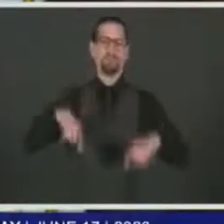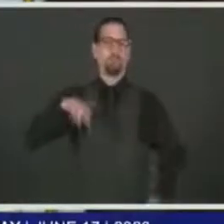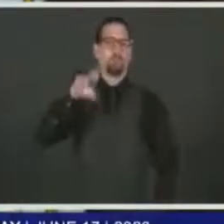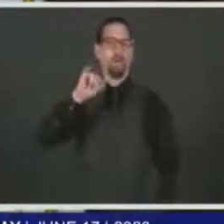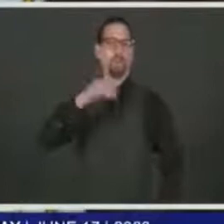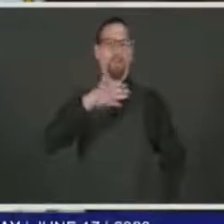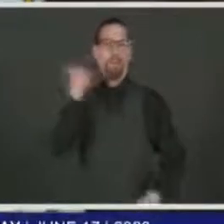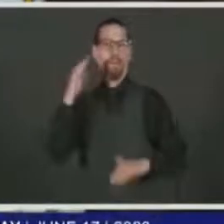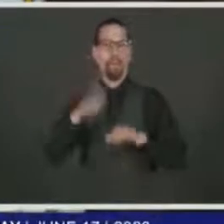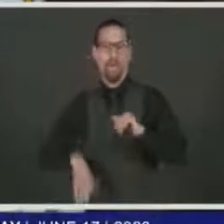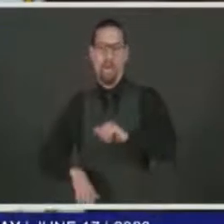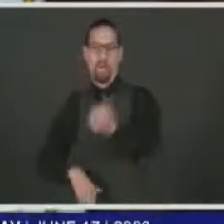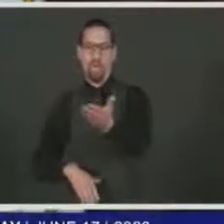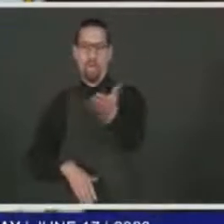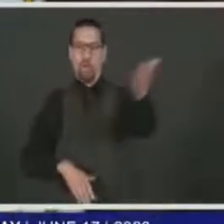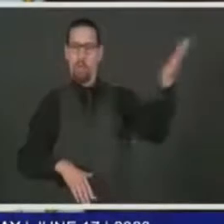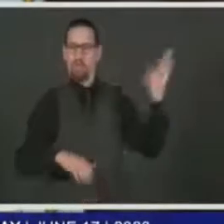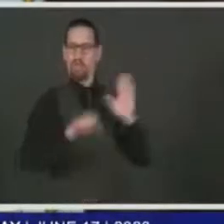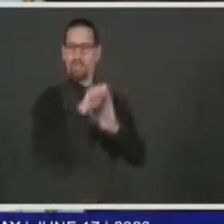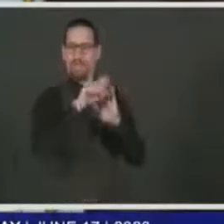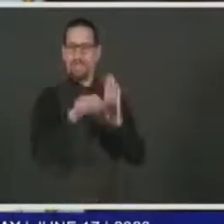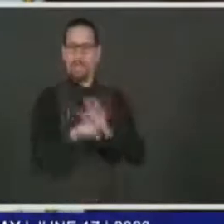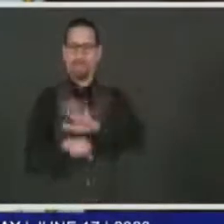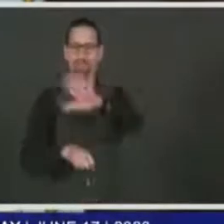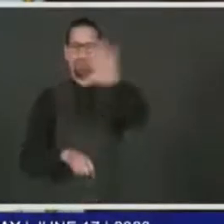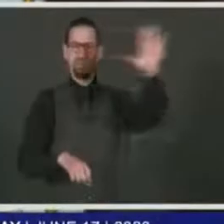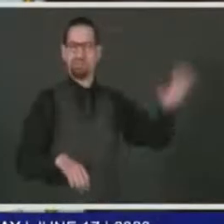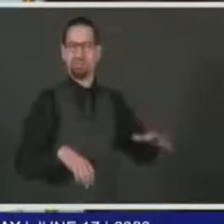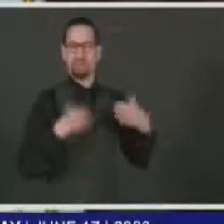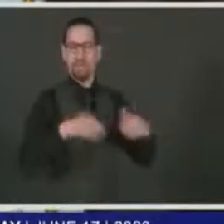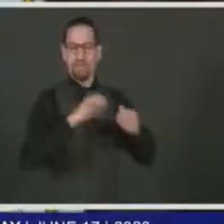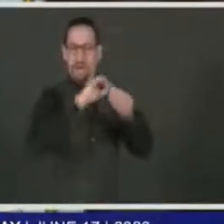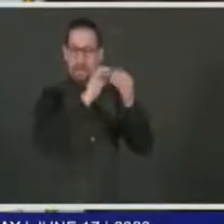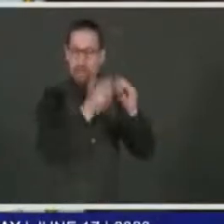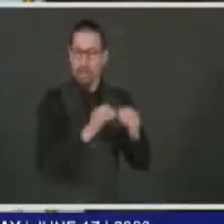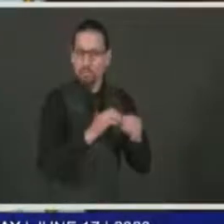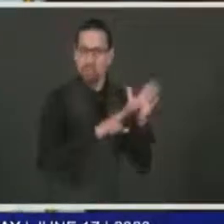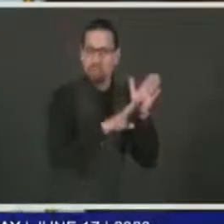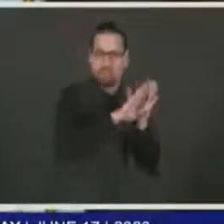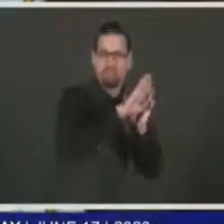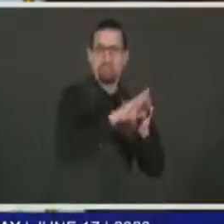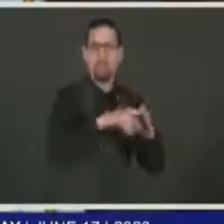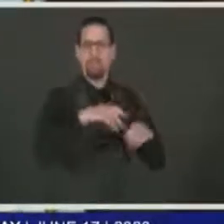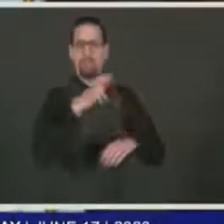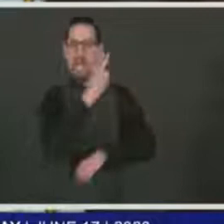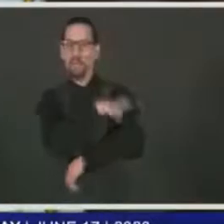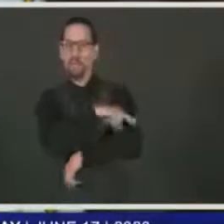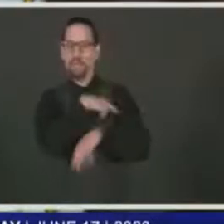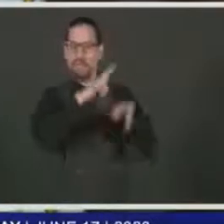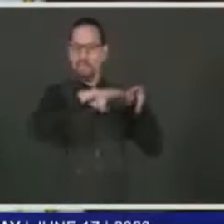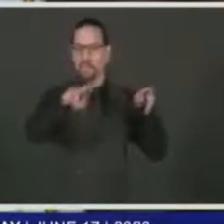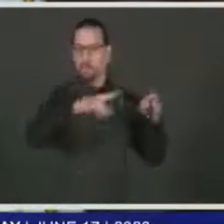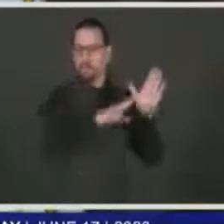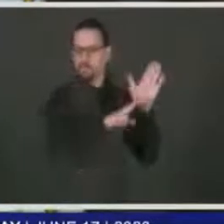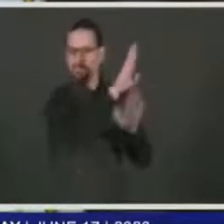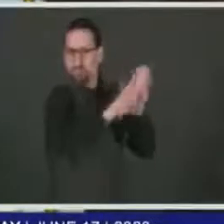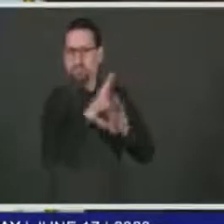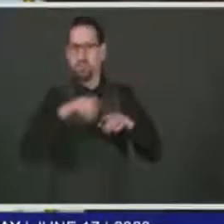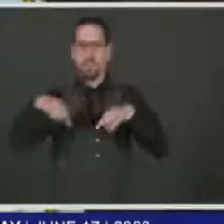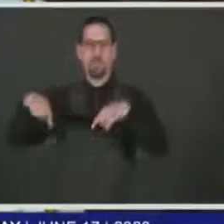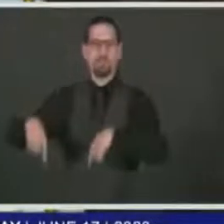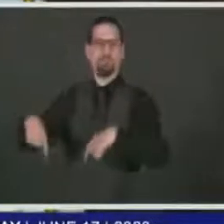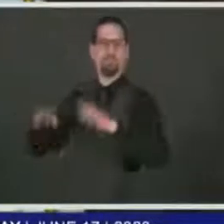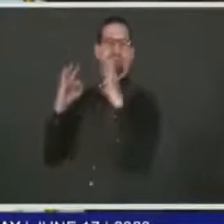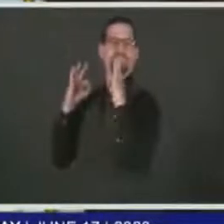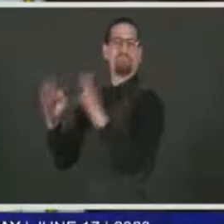the country who are starting to see surges, hospitalizations going up. And so I just want to say thank you, everybody, for